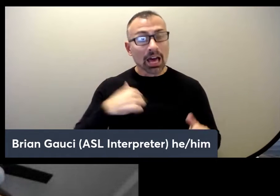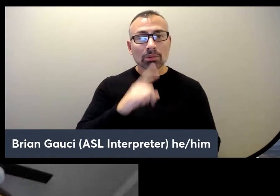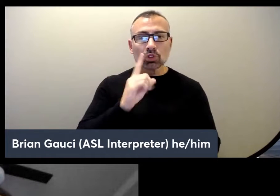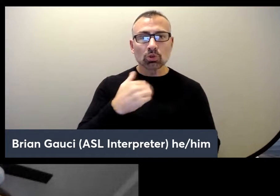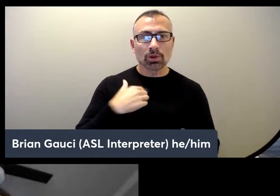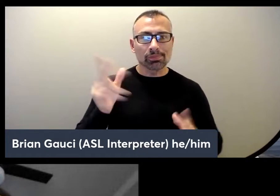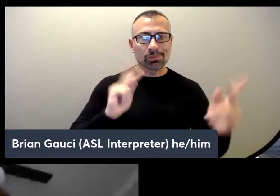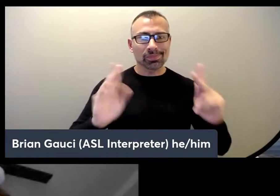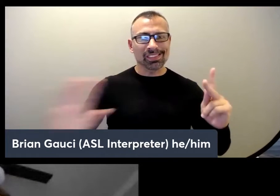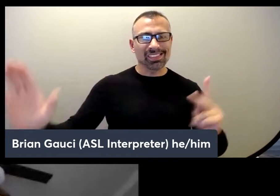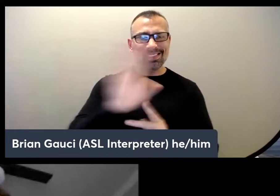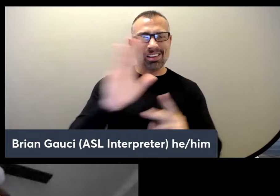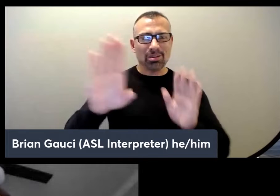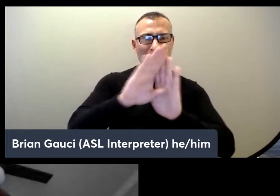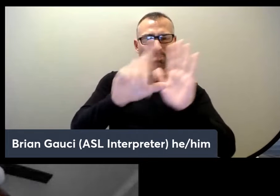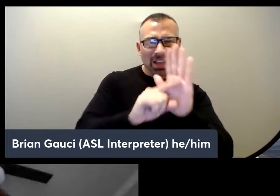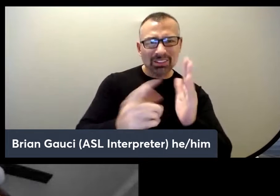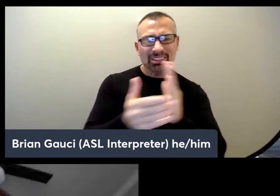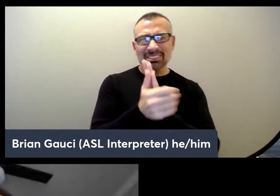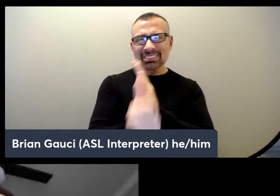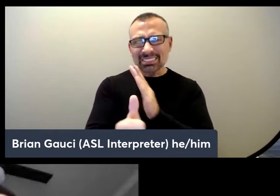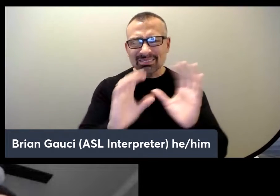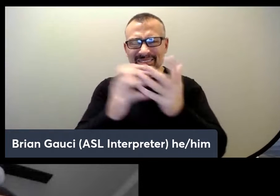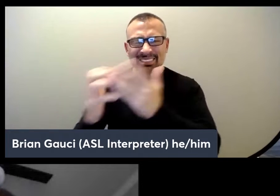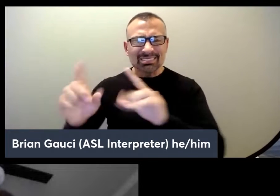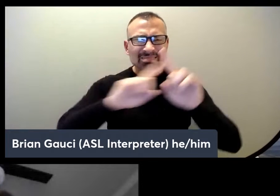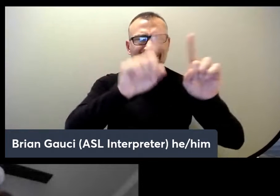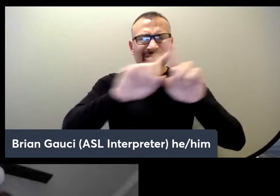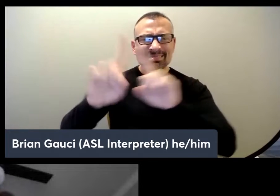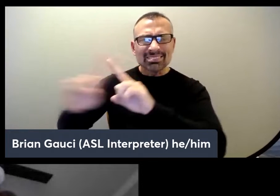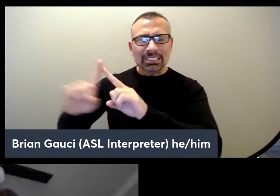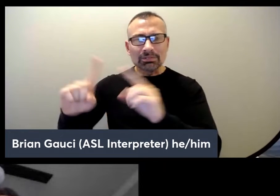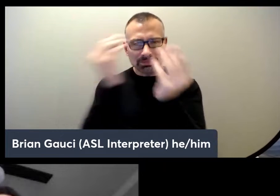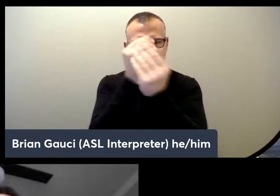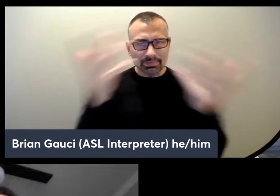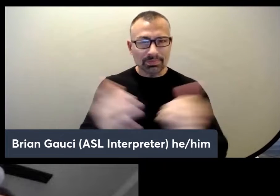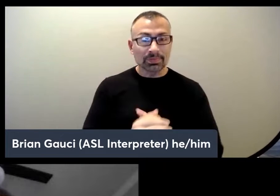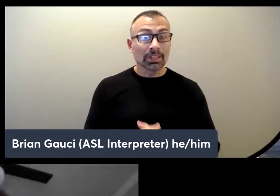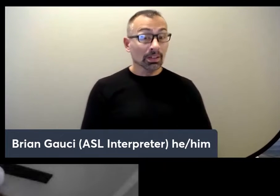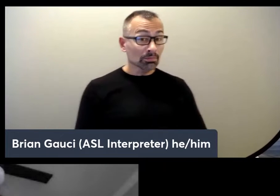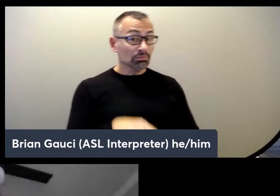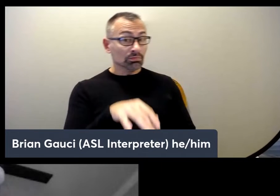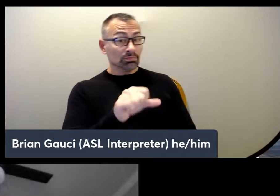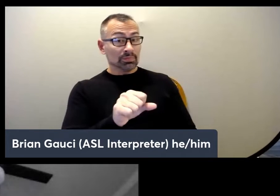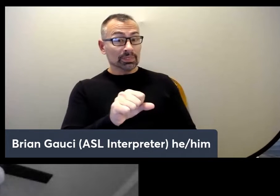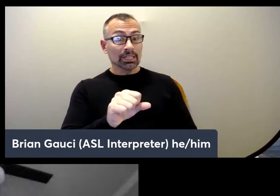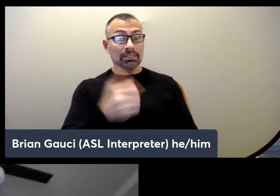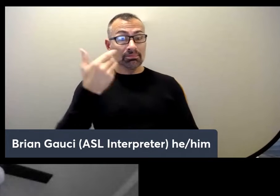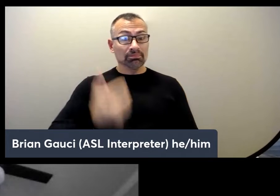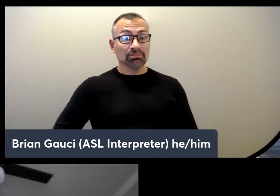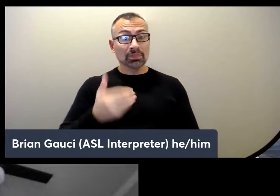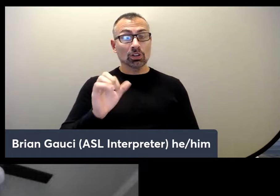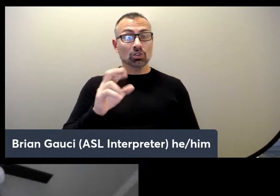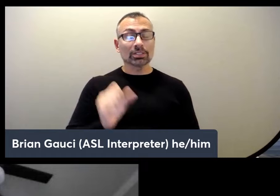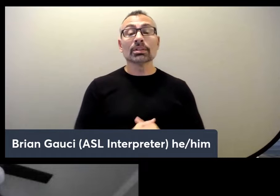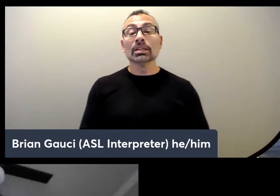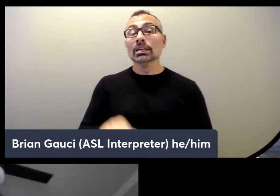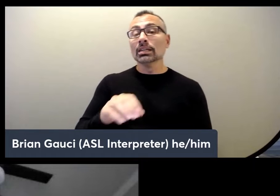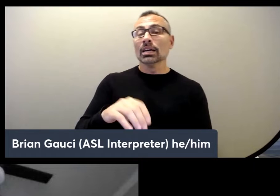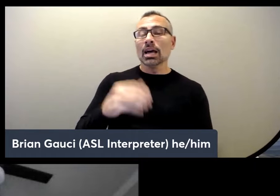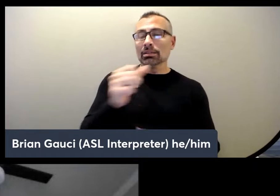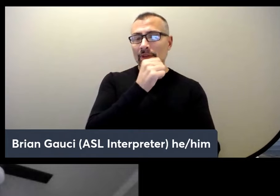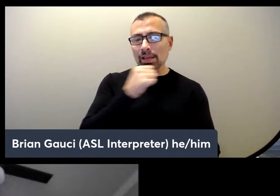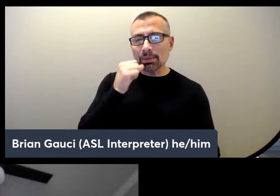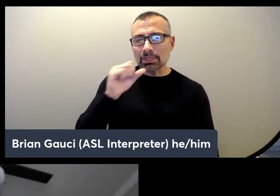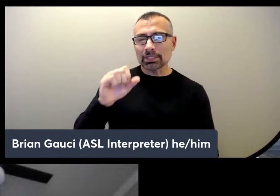skill sets and backgrounds. Yeah, so Amazon EKS is a managed Kubernetes service that customers can use to